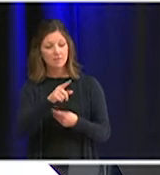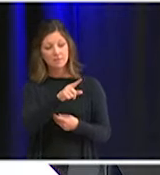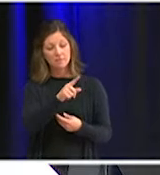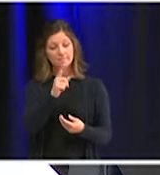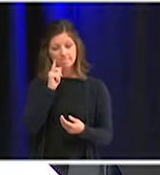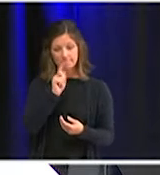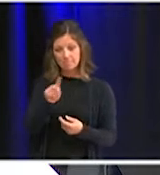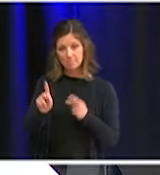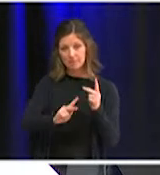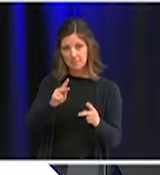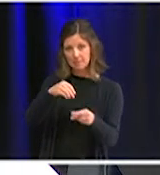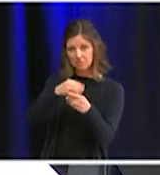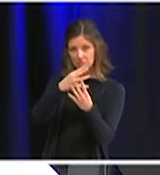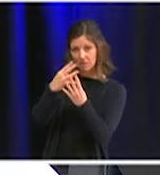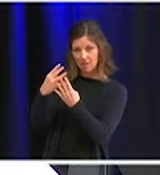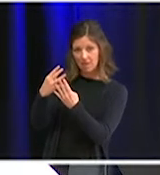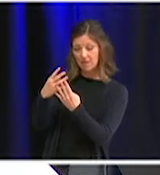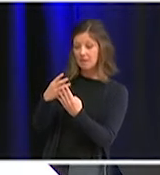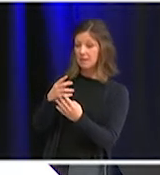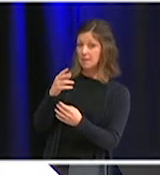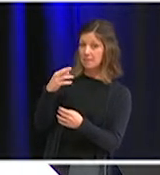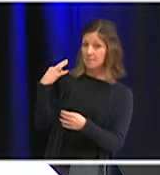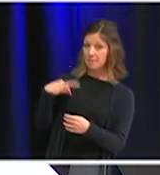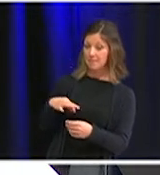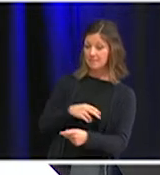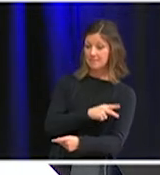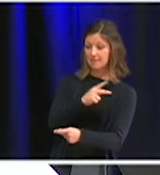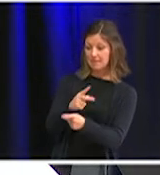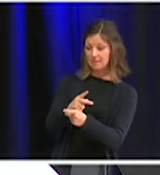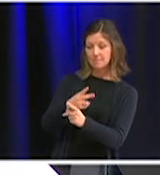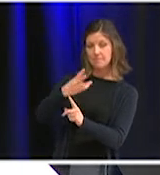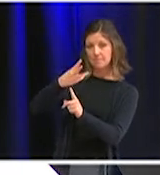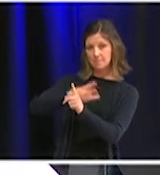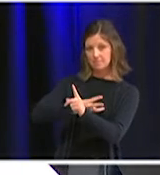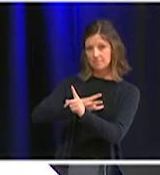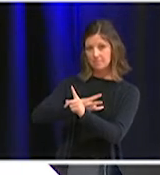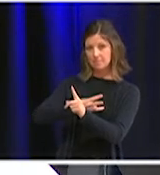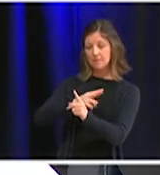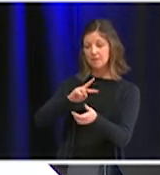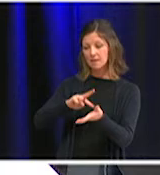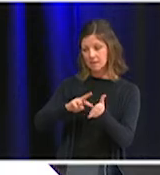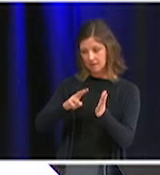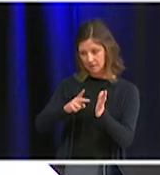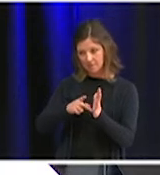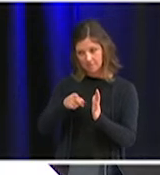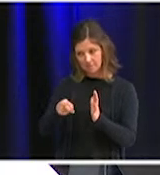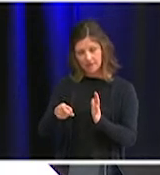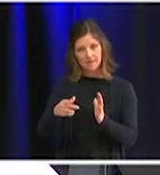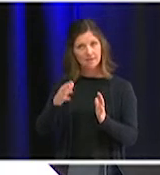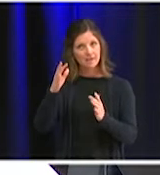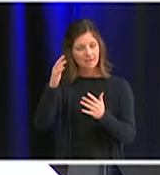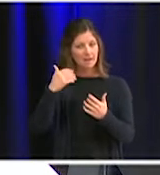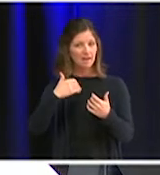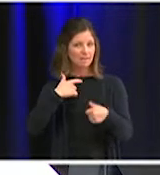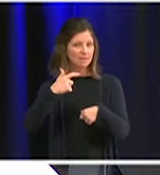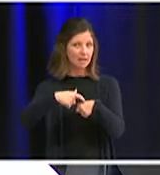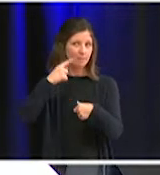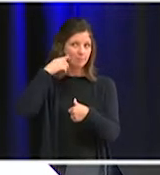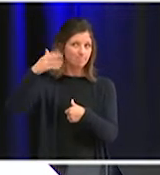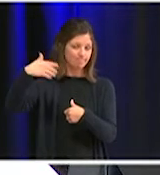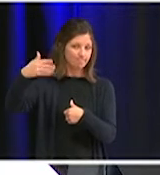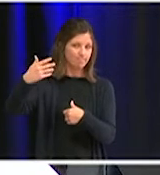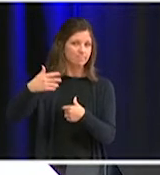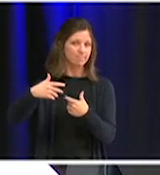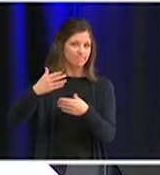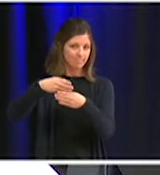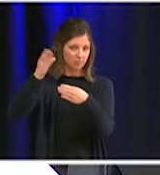lose their benefits for at least 6 months. And so this gives time for them to get in trials and all those things. Well, right now you lose